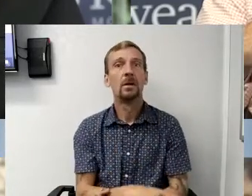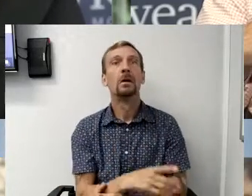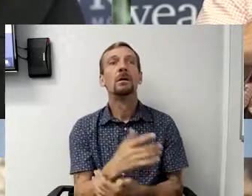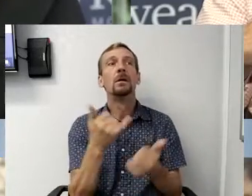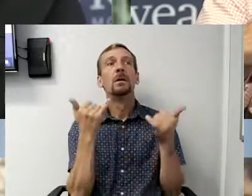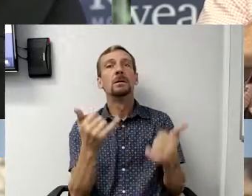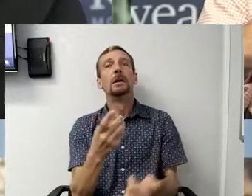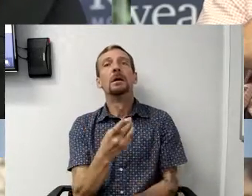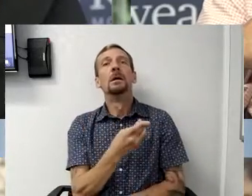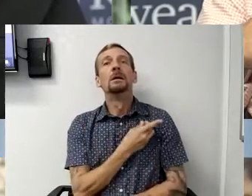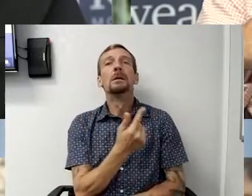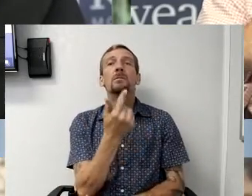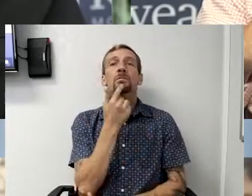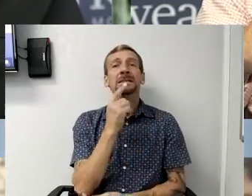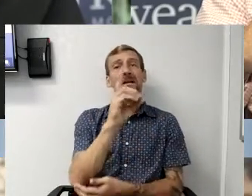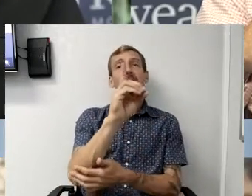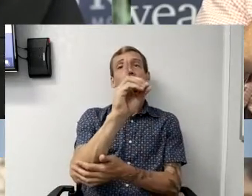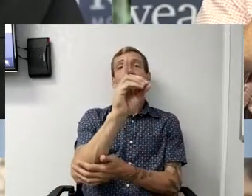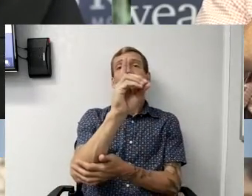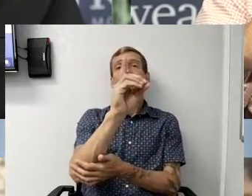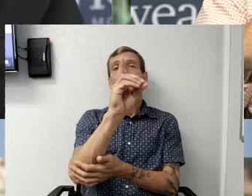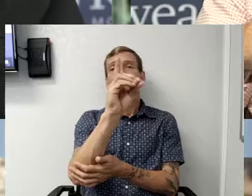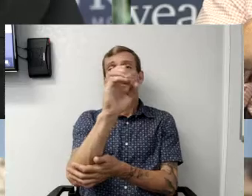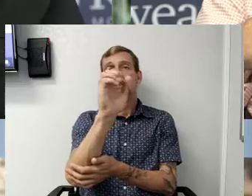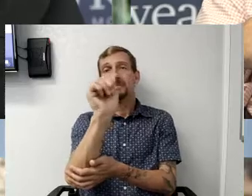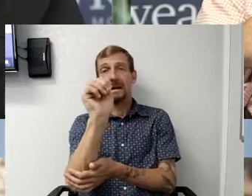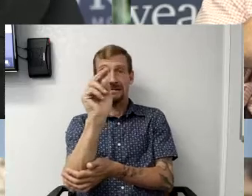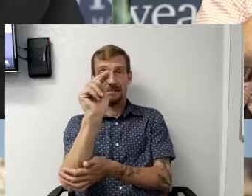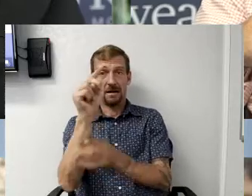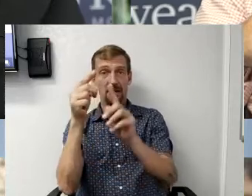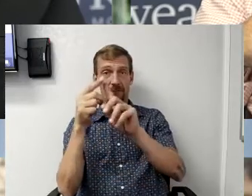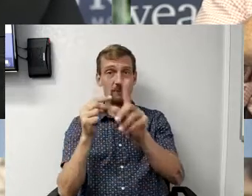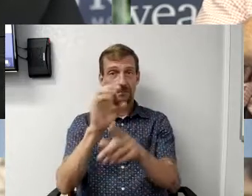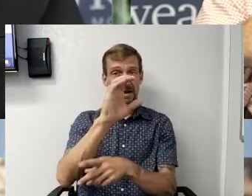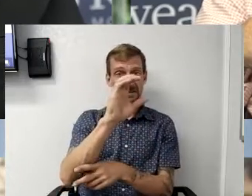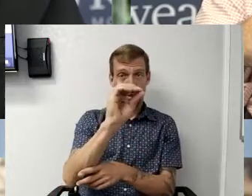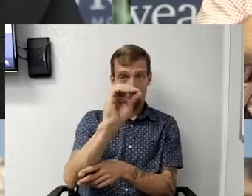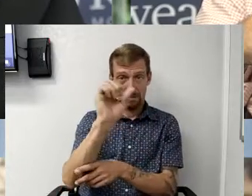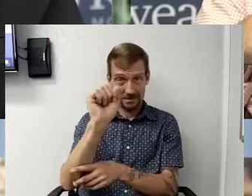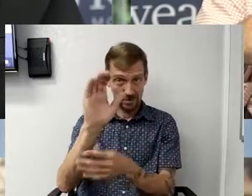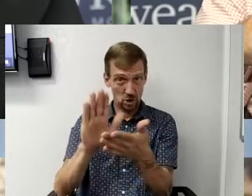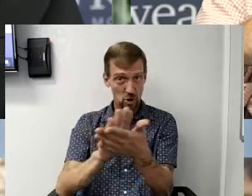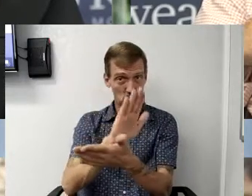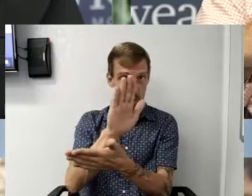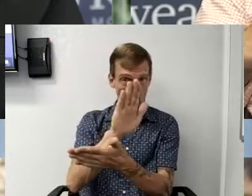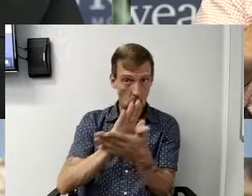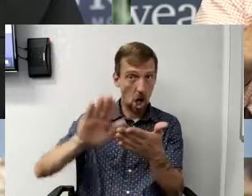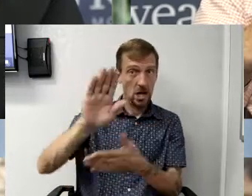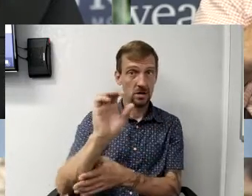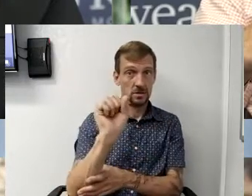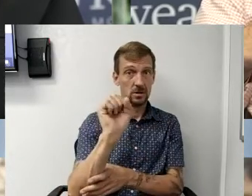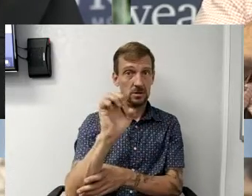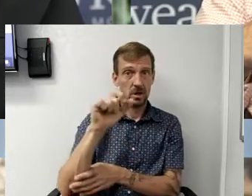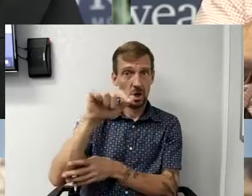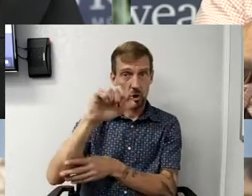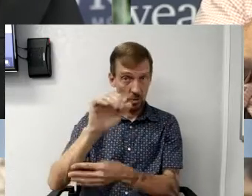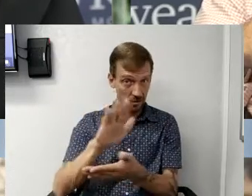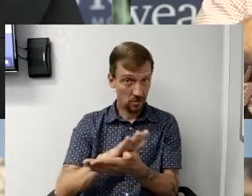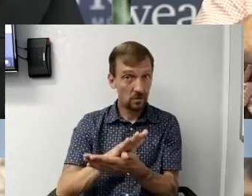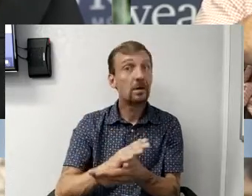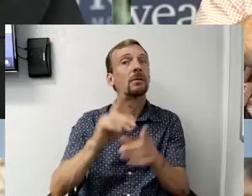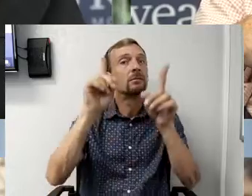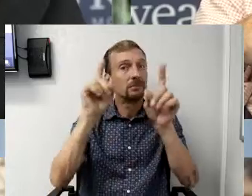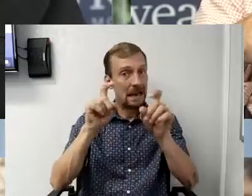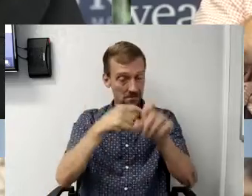COS reached out to us, a dean at COS, and they started their labs this week. And labs, of course, have to be in